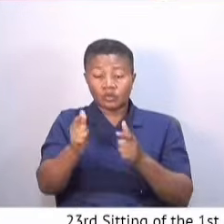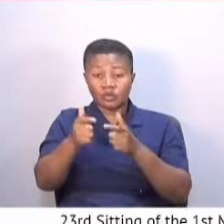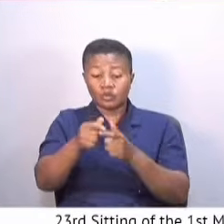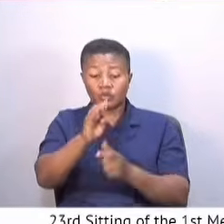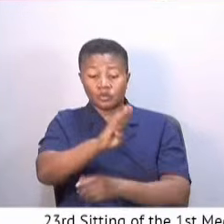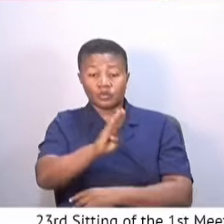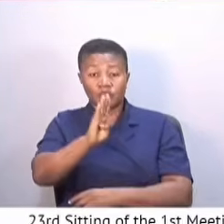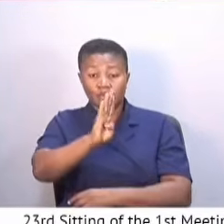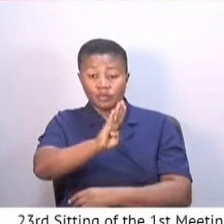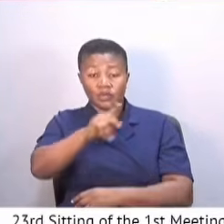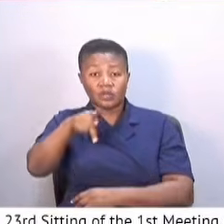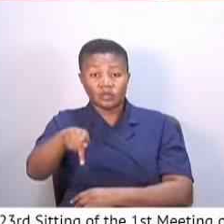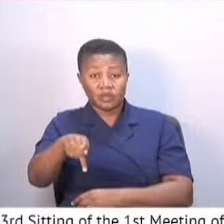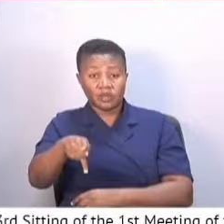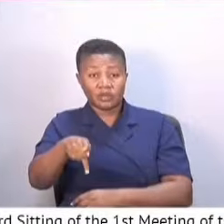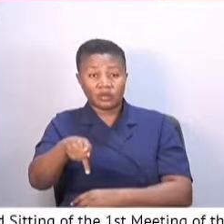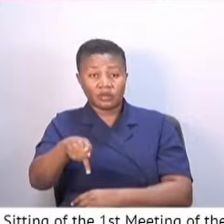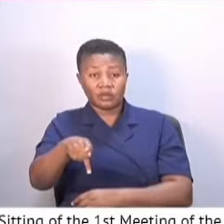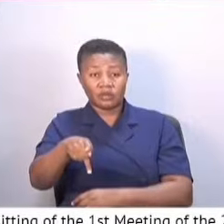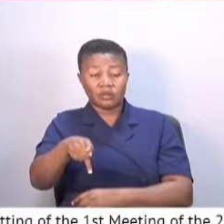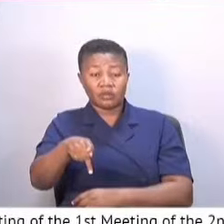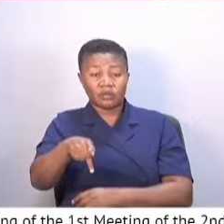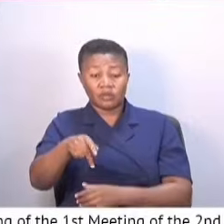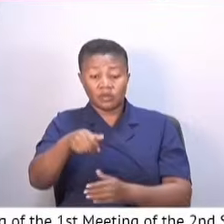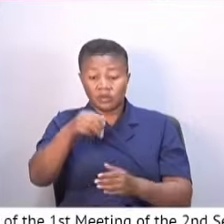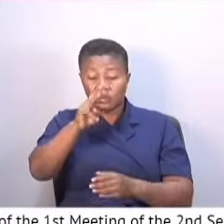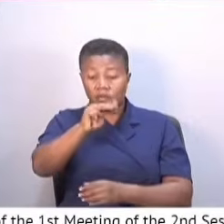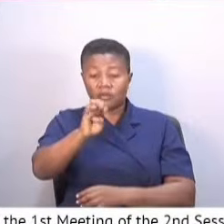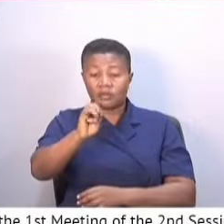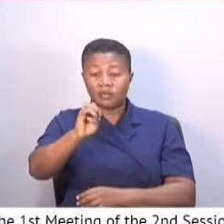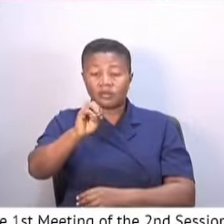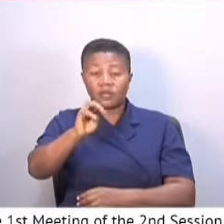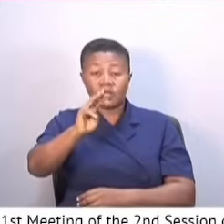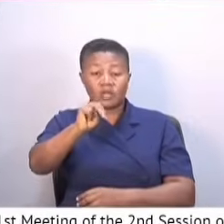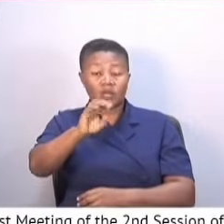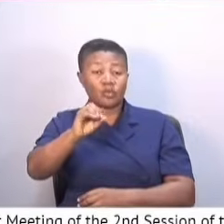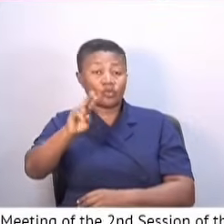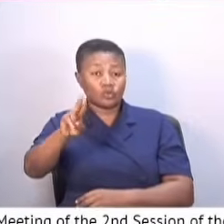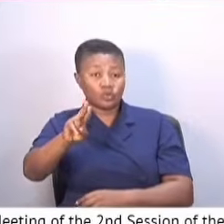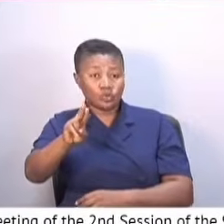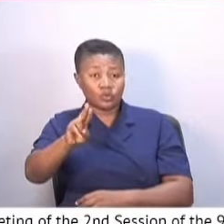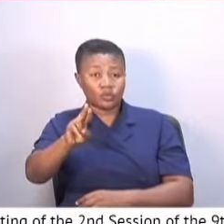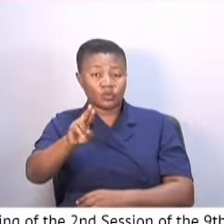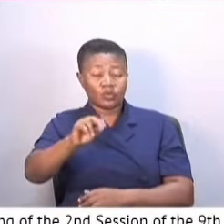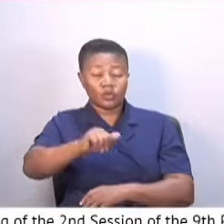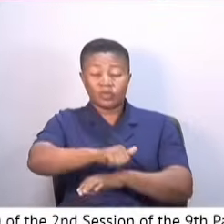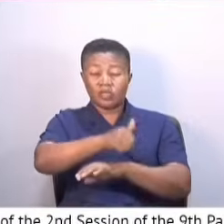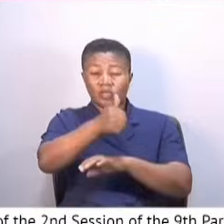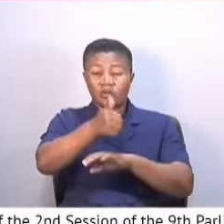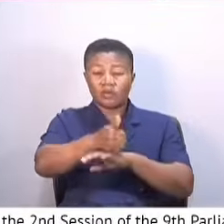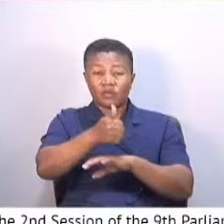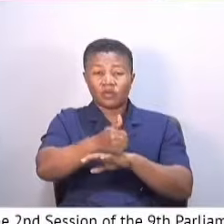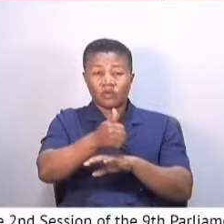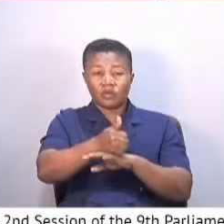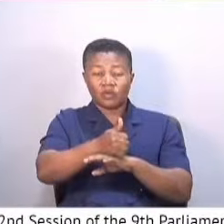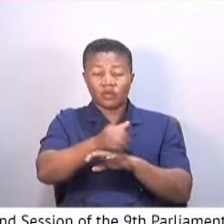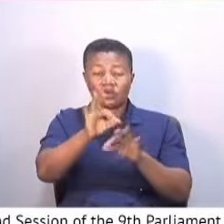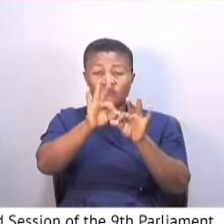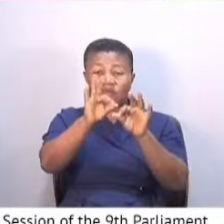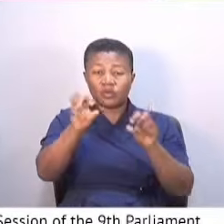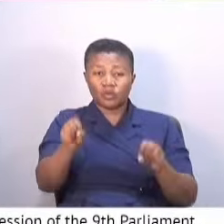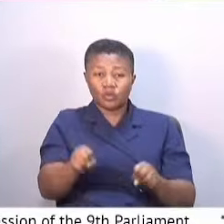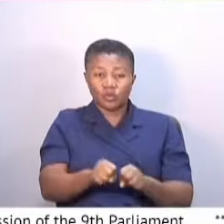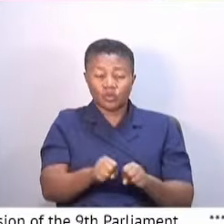2023 and exchanged a Memorandum of Understanding, MOU, to establish a robust